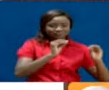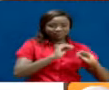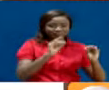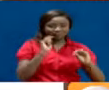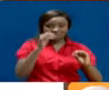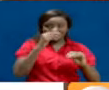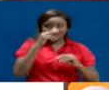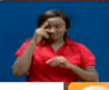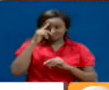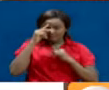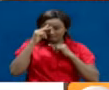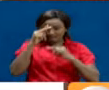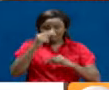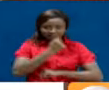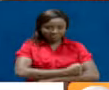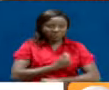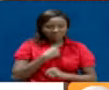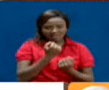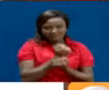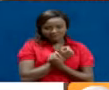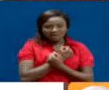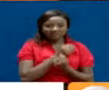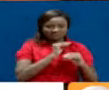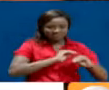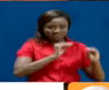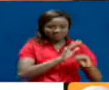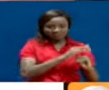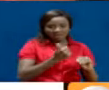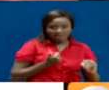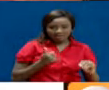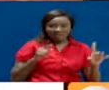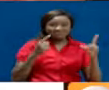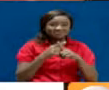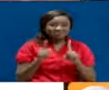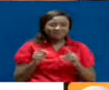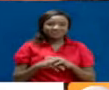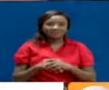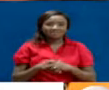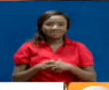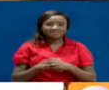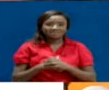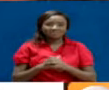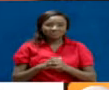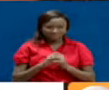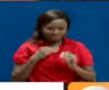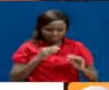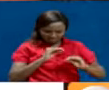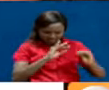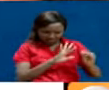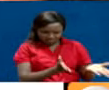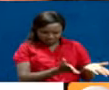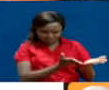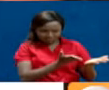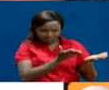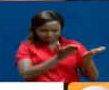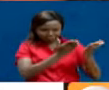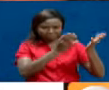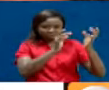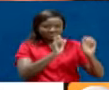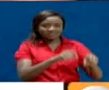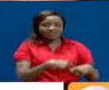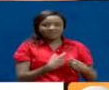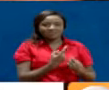School. I loved my girls, and I loved teaching. The fact that I could mold them, mentor them, and